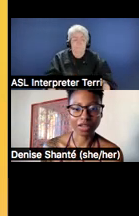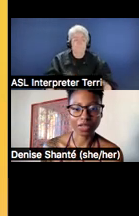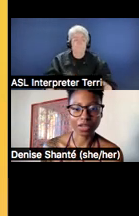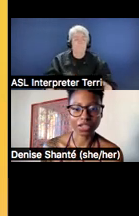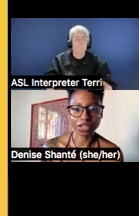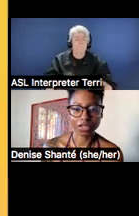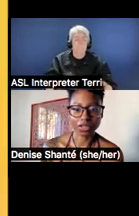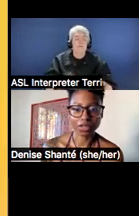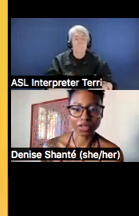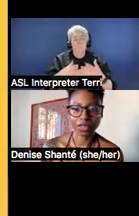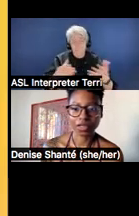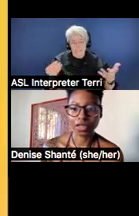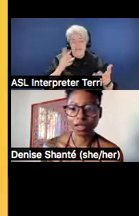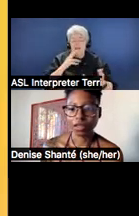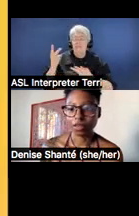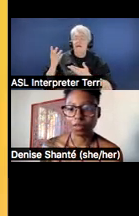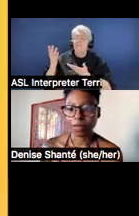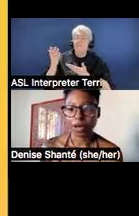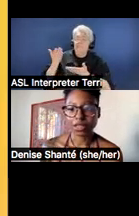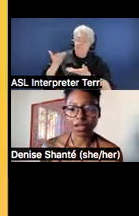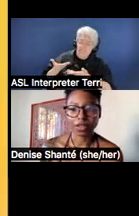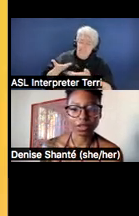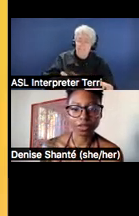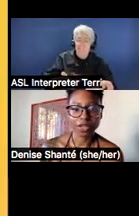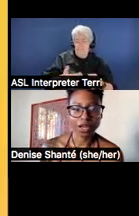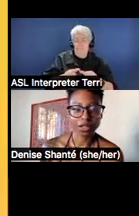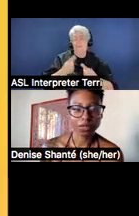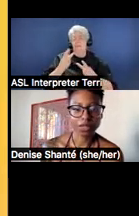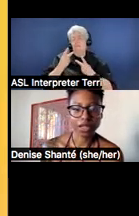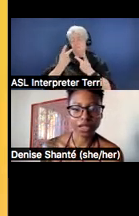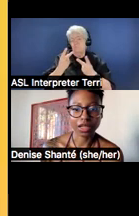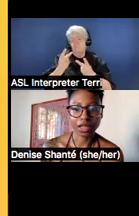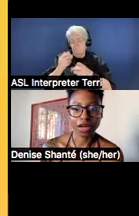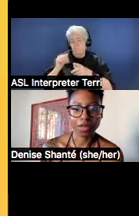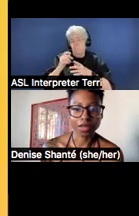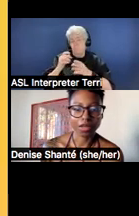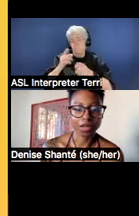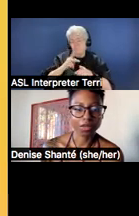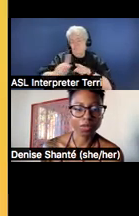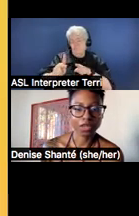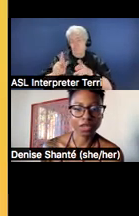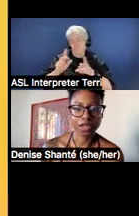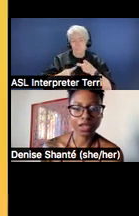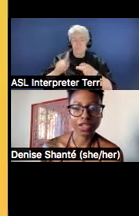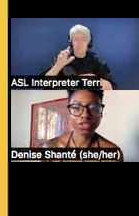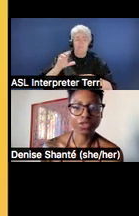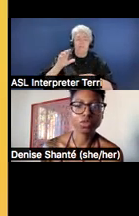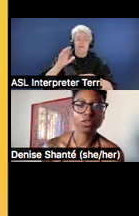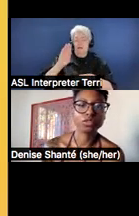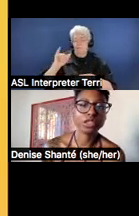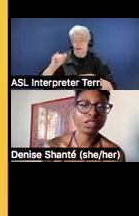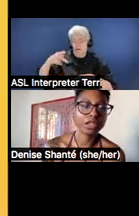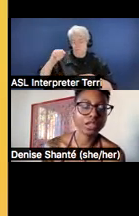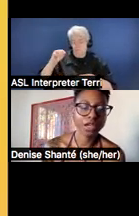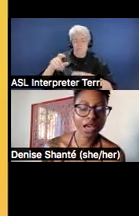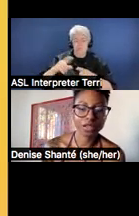And our guest practitioners, BIPOC Death and Grief Talk with Kayla and Carmen, they will be introduced